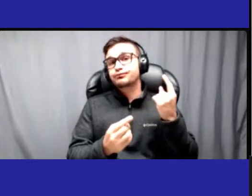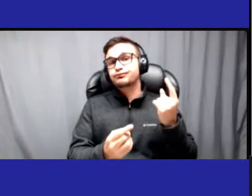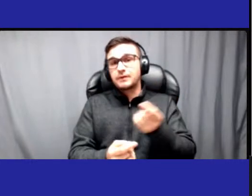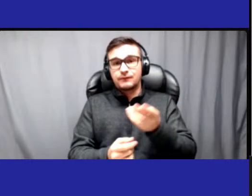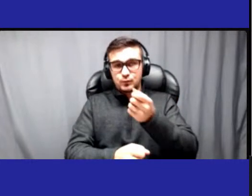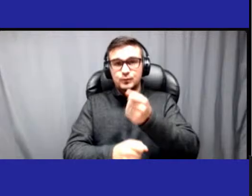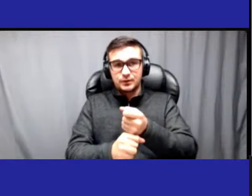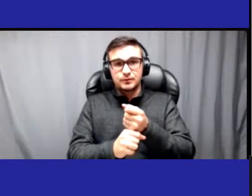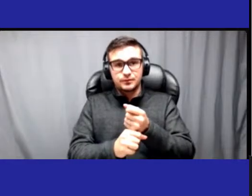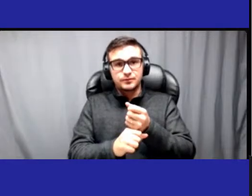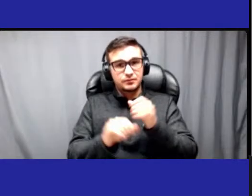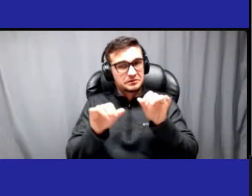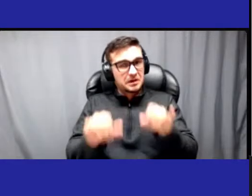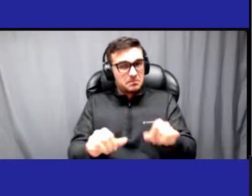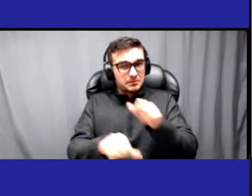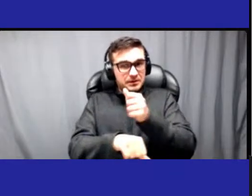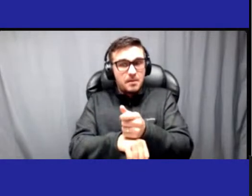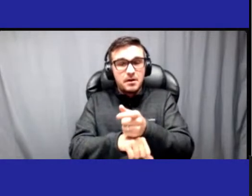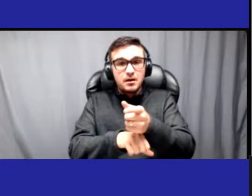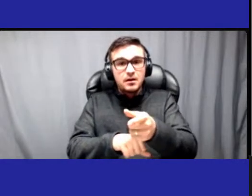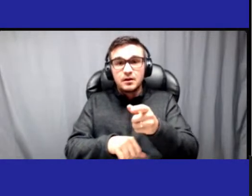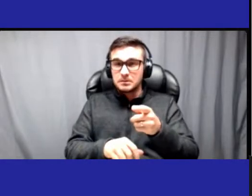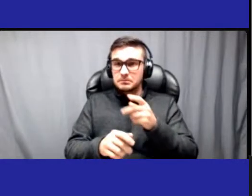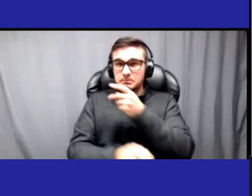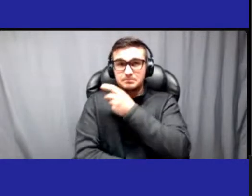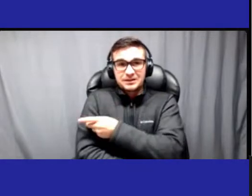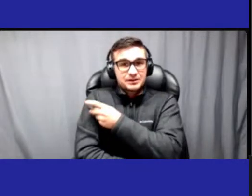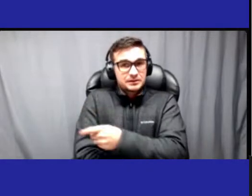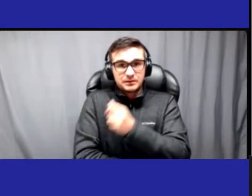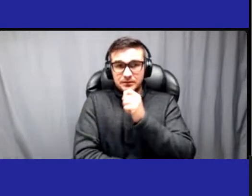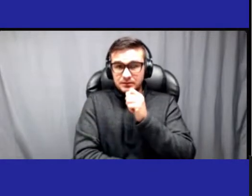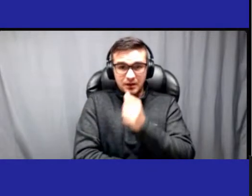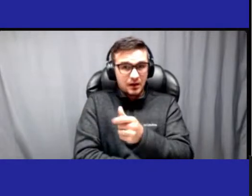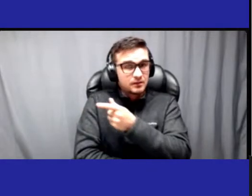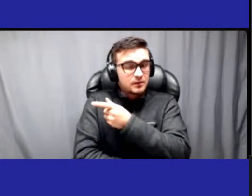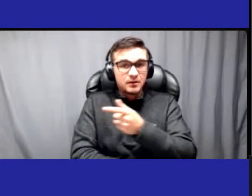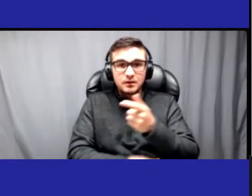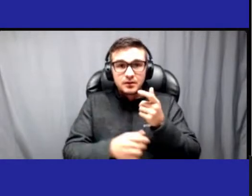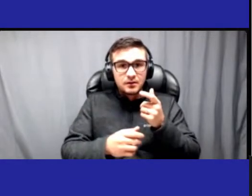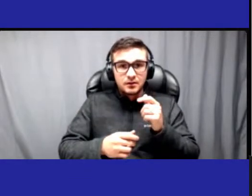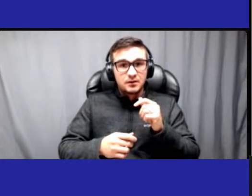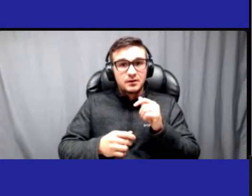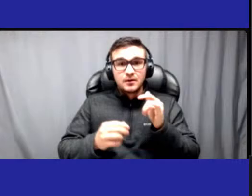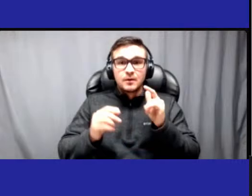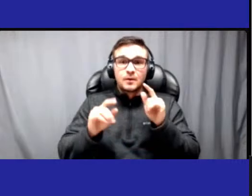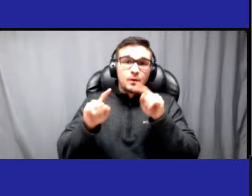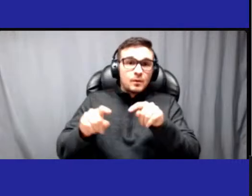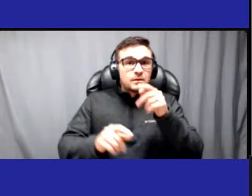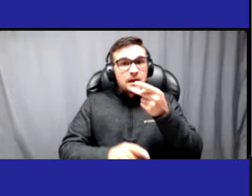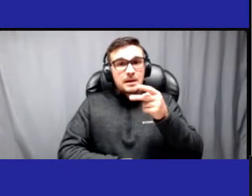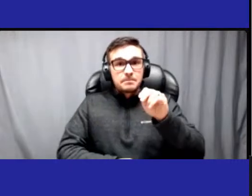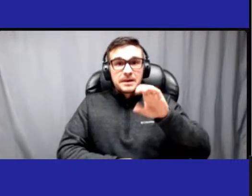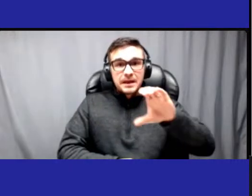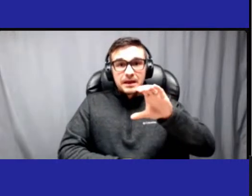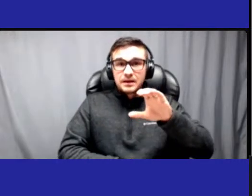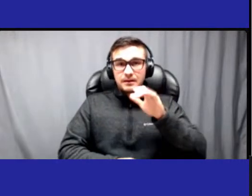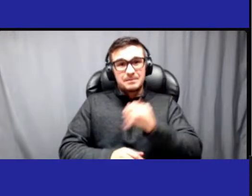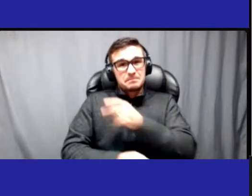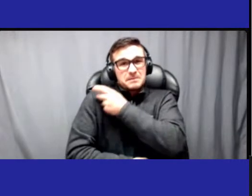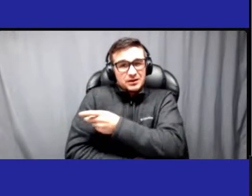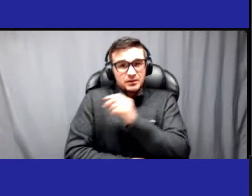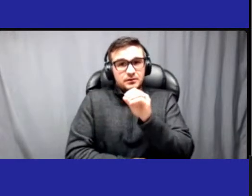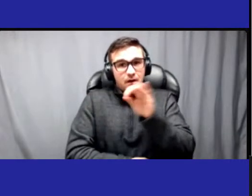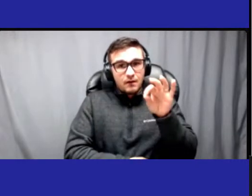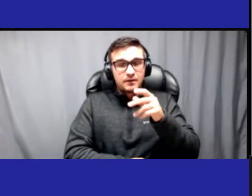the patients here are not health and hospitals patients. The patients are not going into Epic. These are the patients of the vendor, of the contractor.